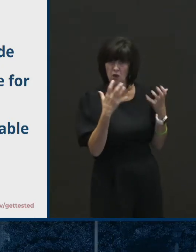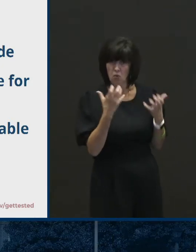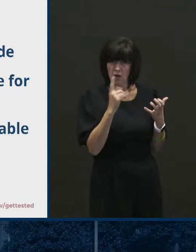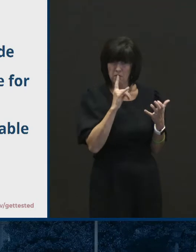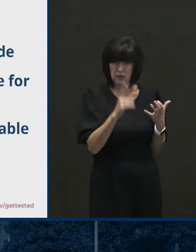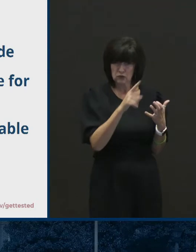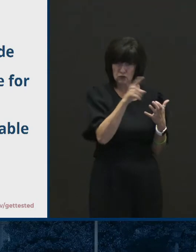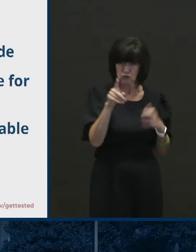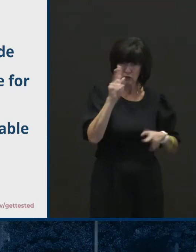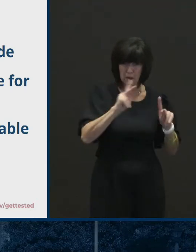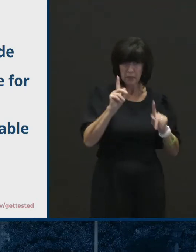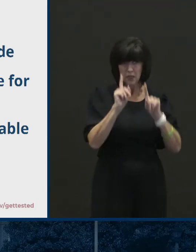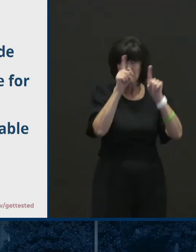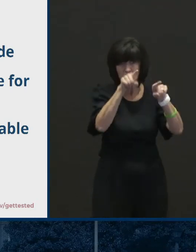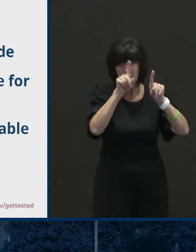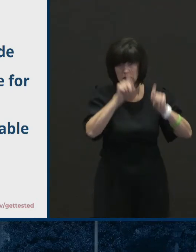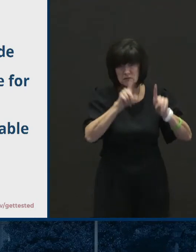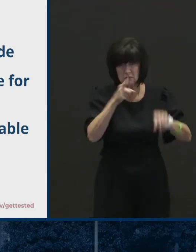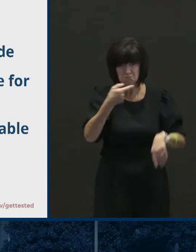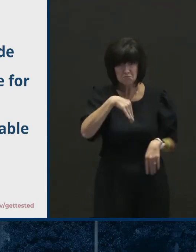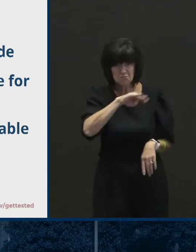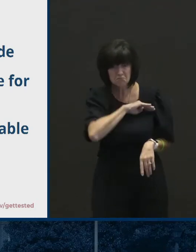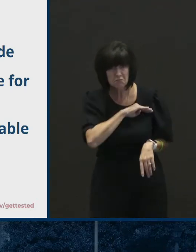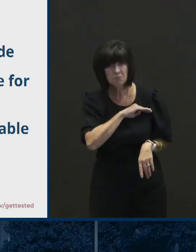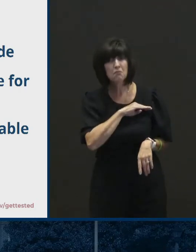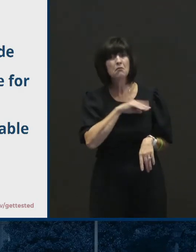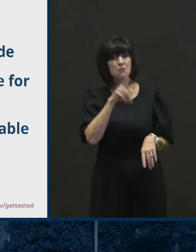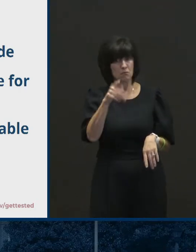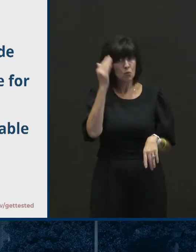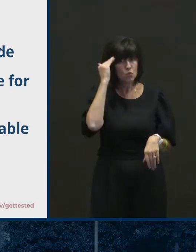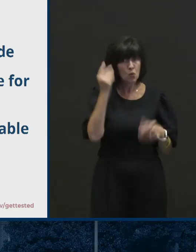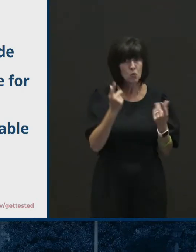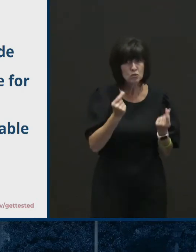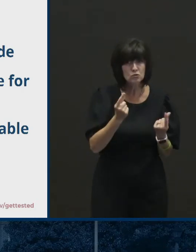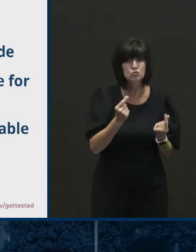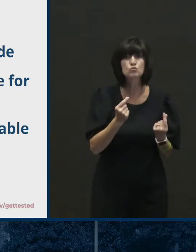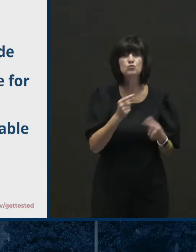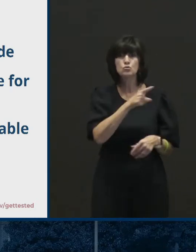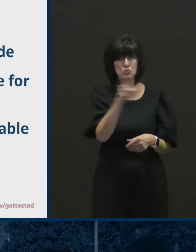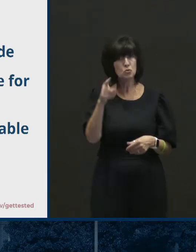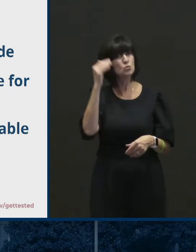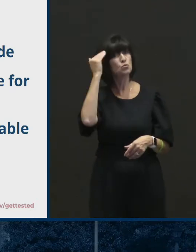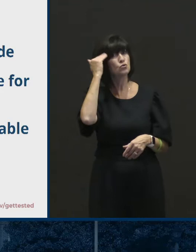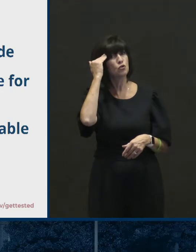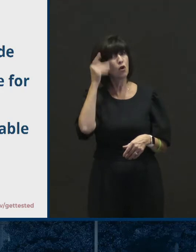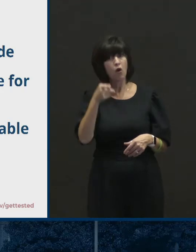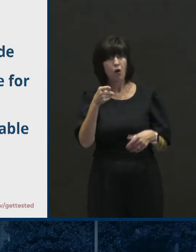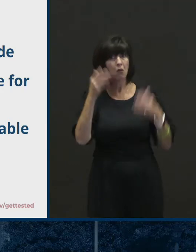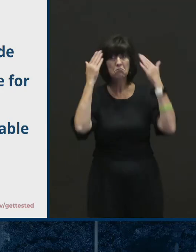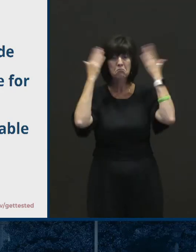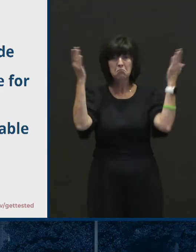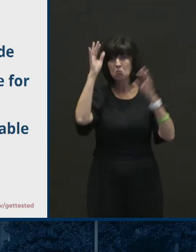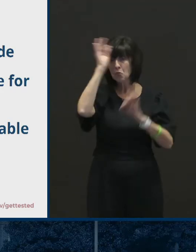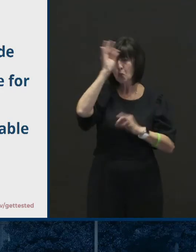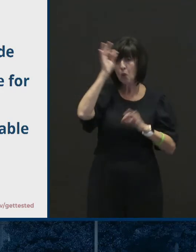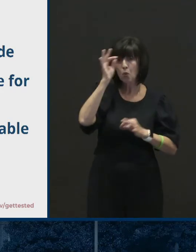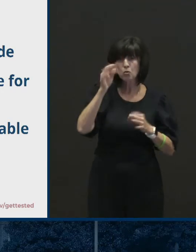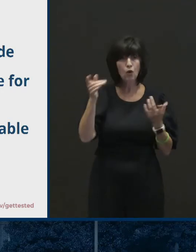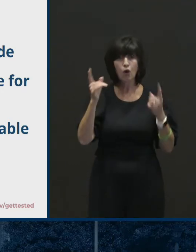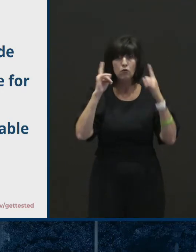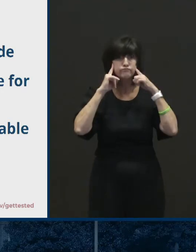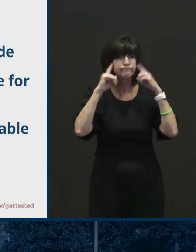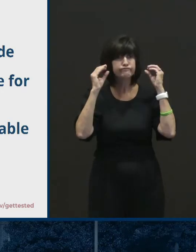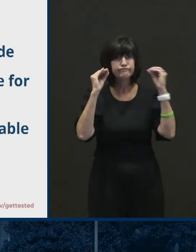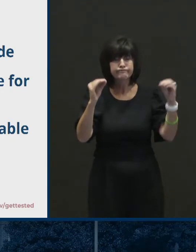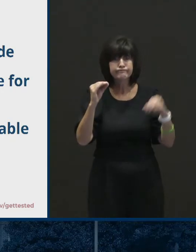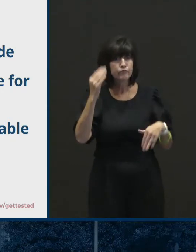of email blasts. We put it on social media. We have the Get Tested website, but there's